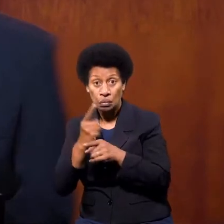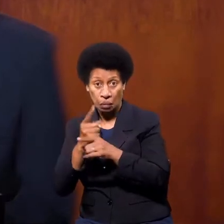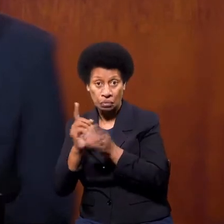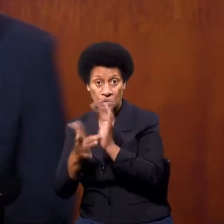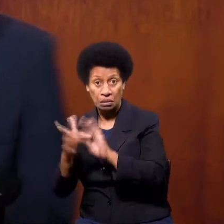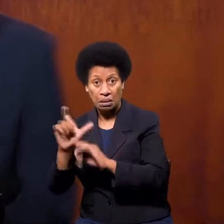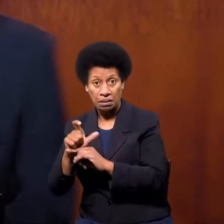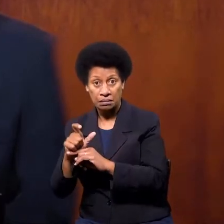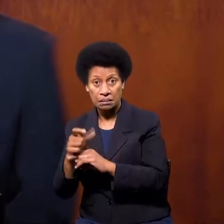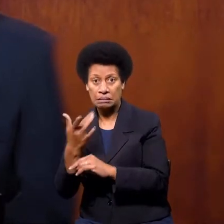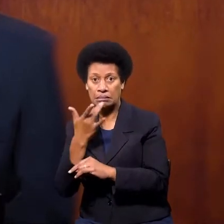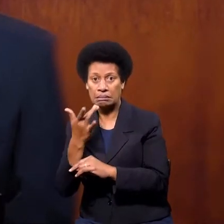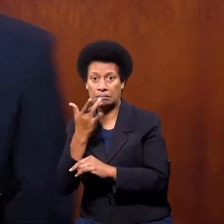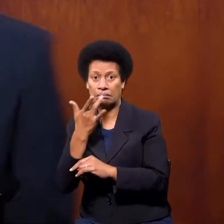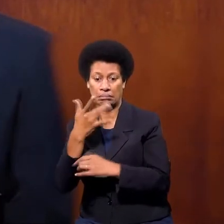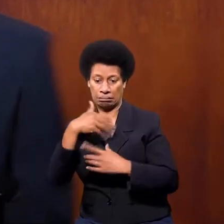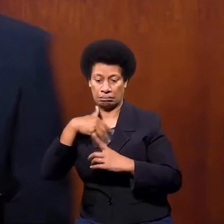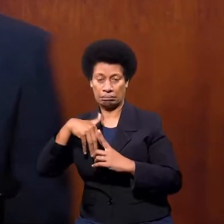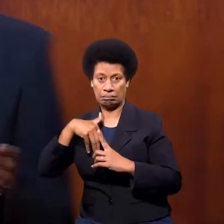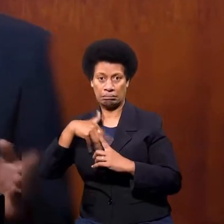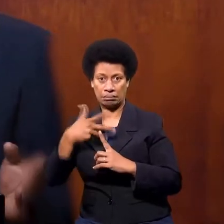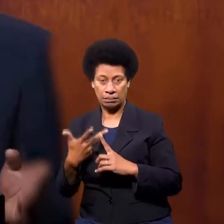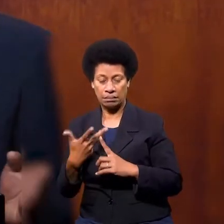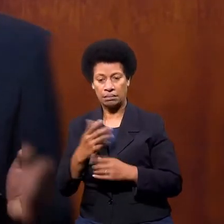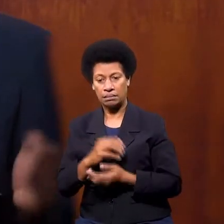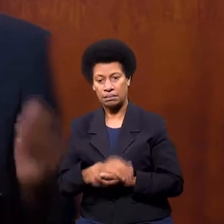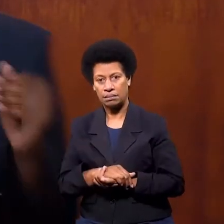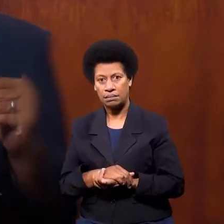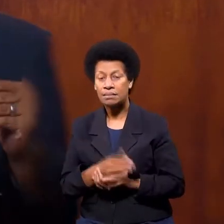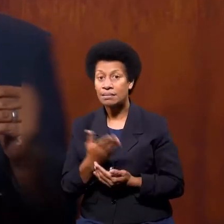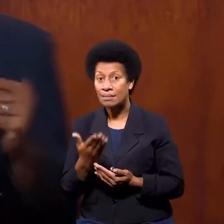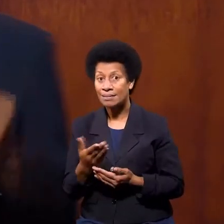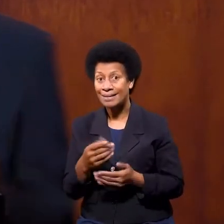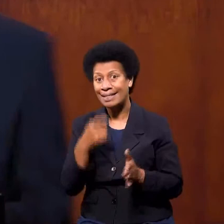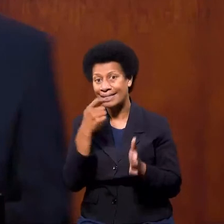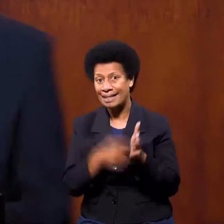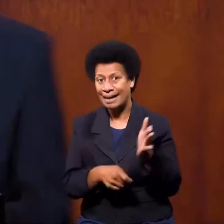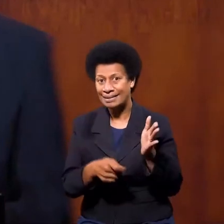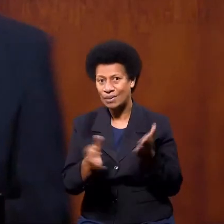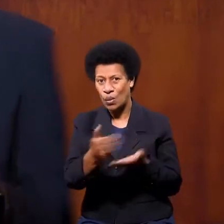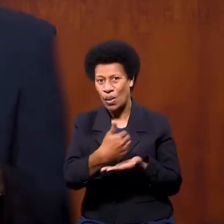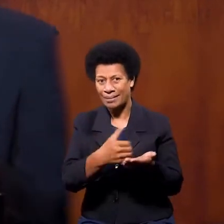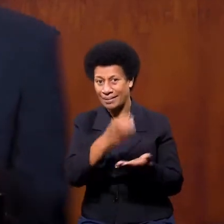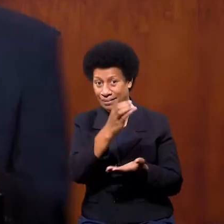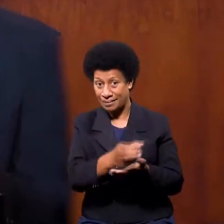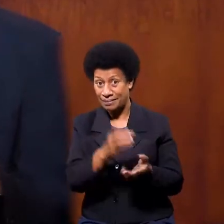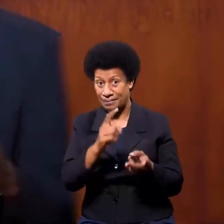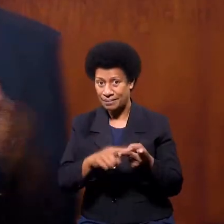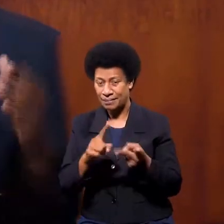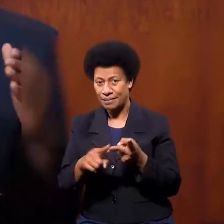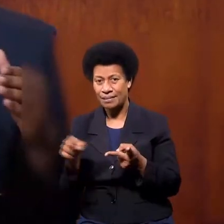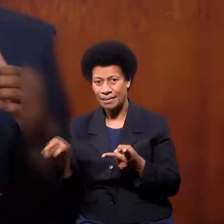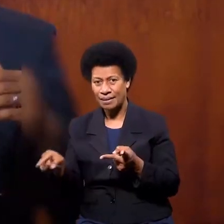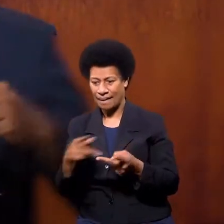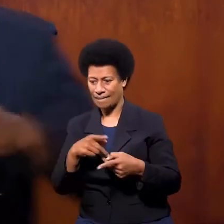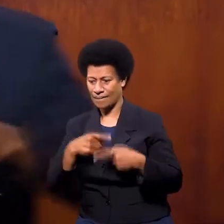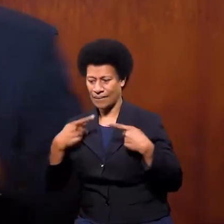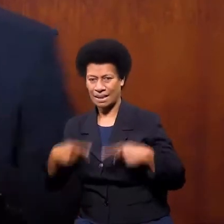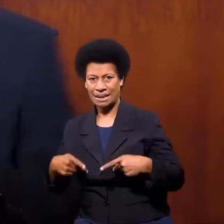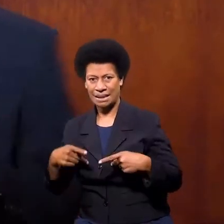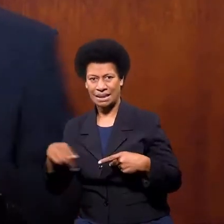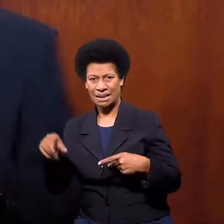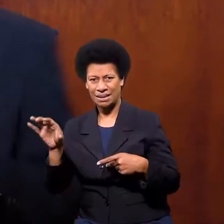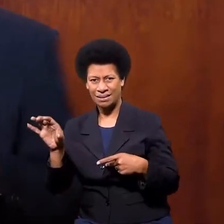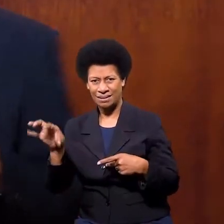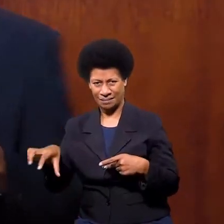a Pharisee and a tax collector that went to the temple to pray. Okay, the Pharisee, he went and he